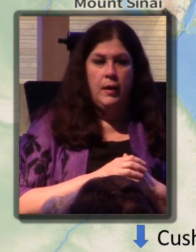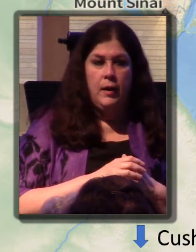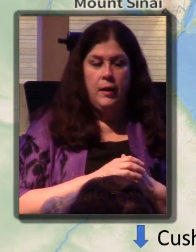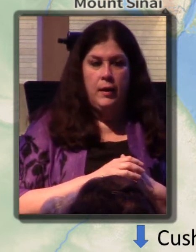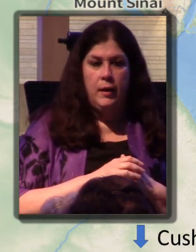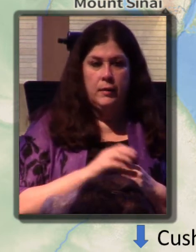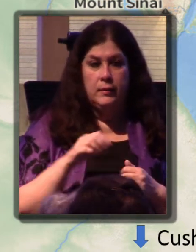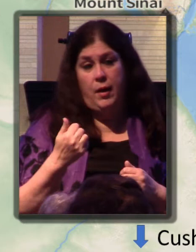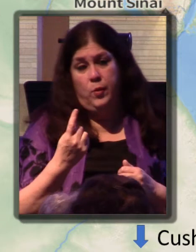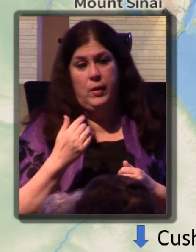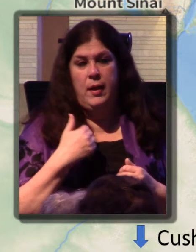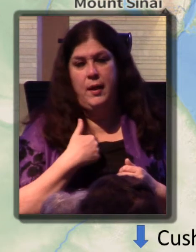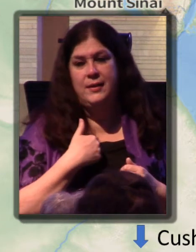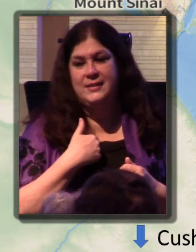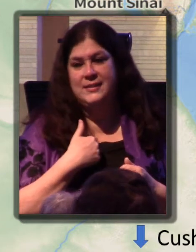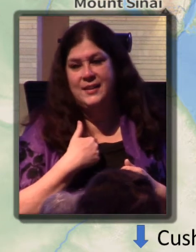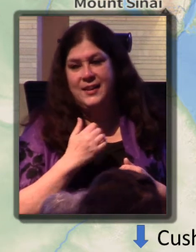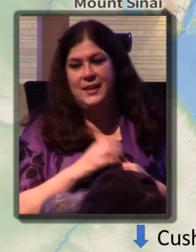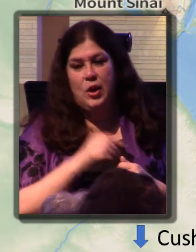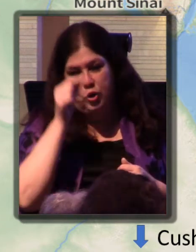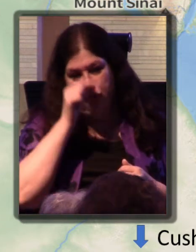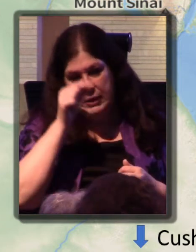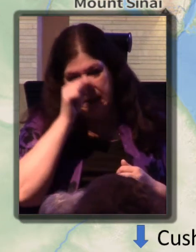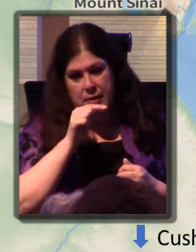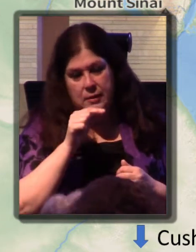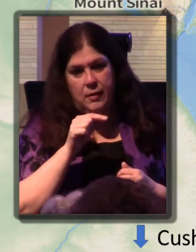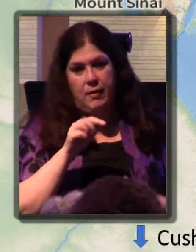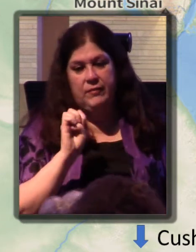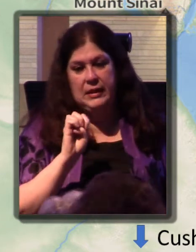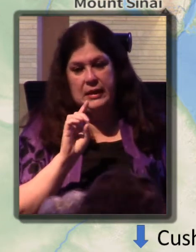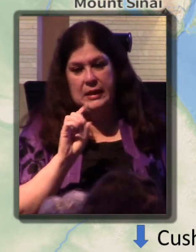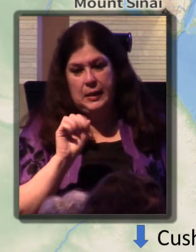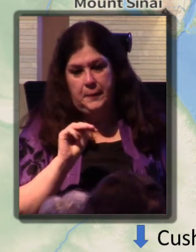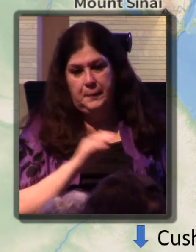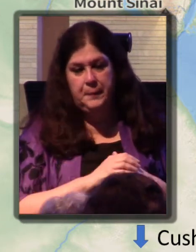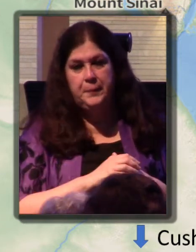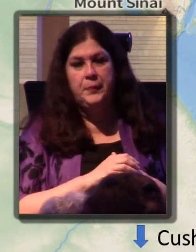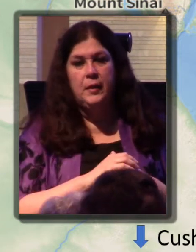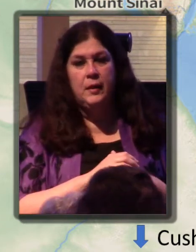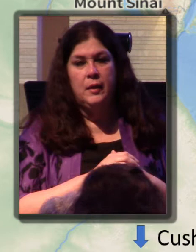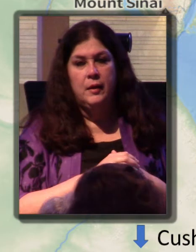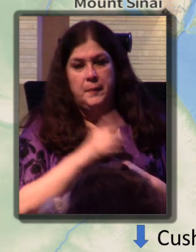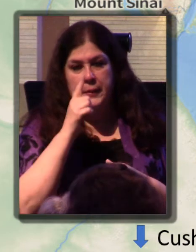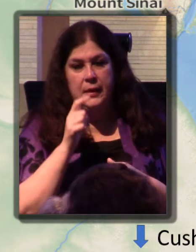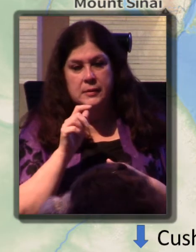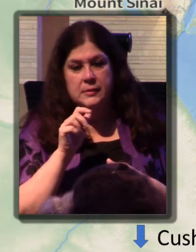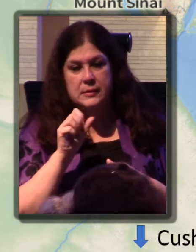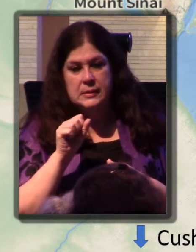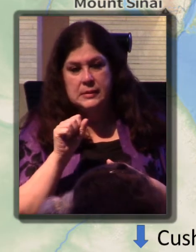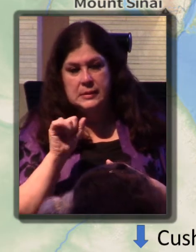translation of the Hebrew Scriptures, has the Greek equivalent of Edom in it. And